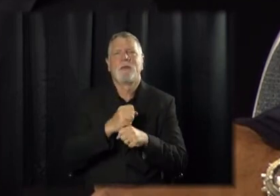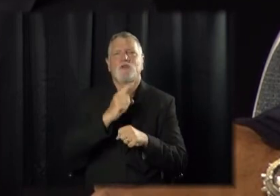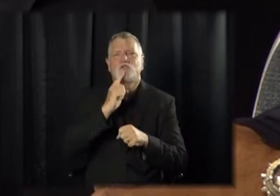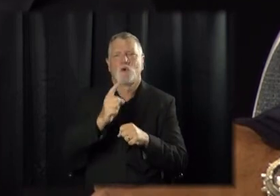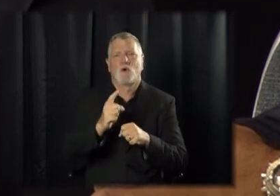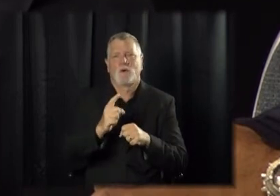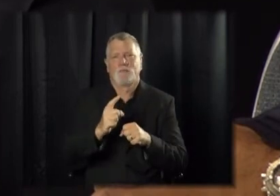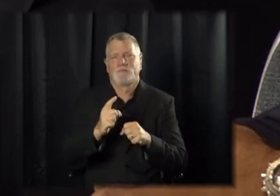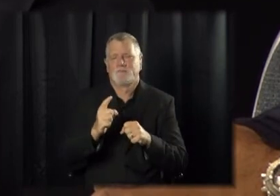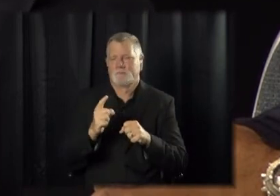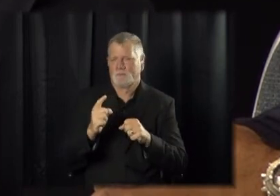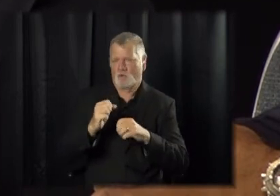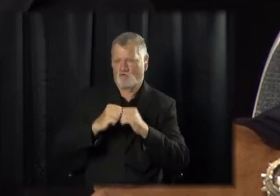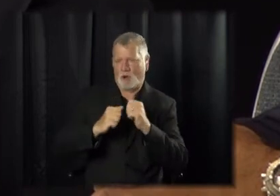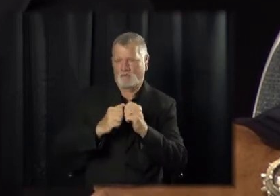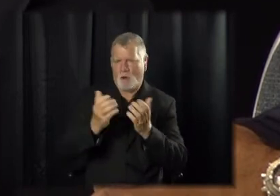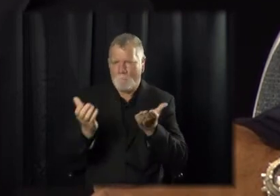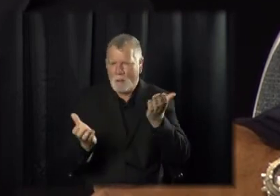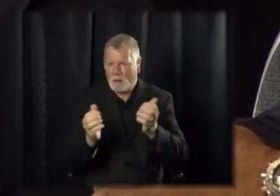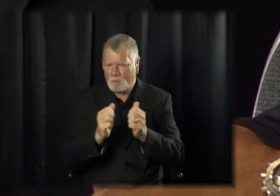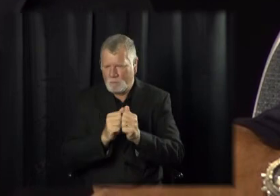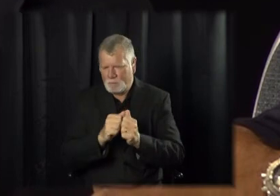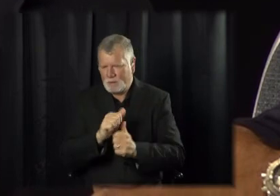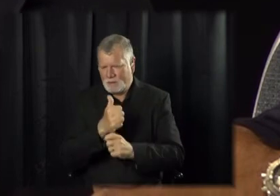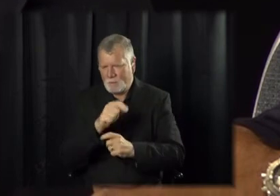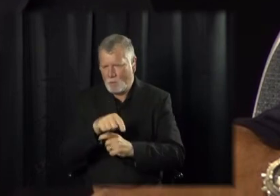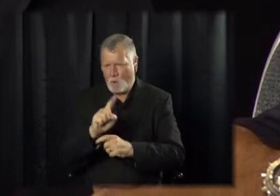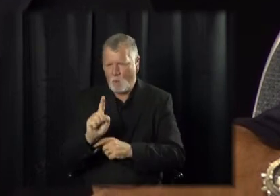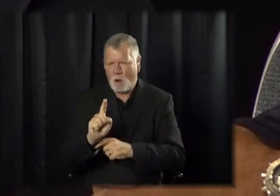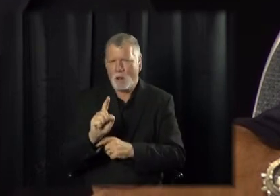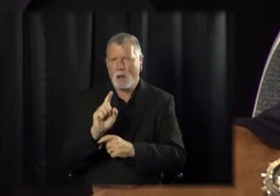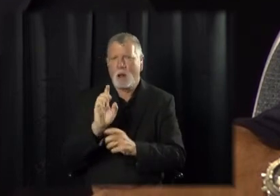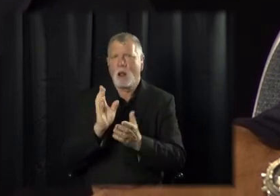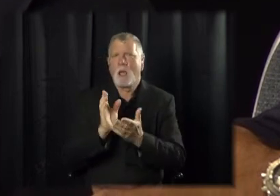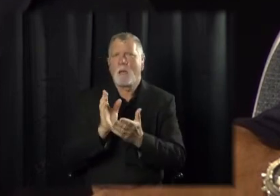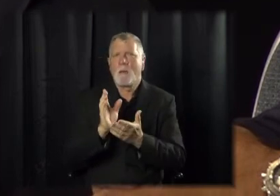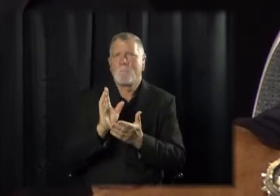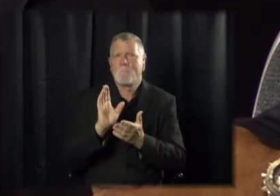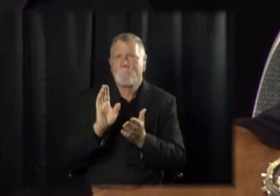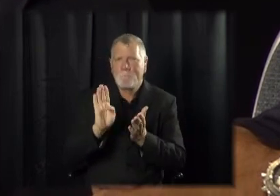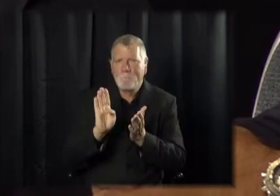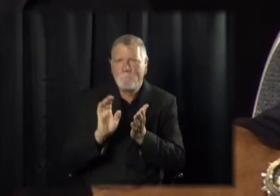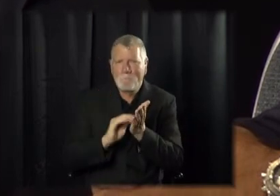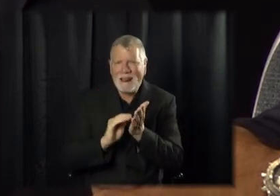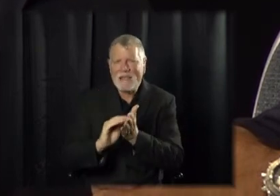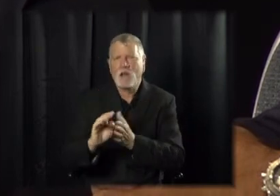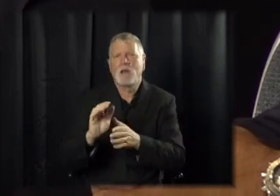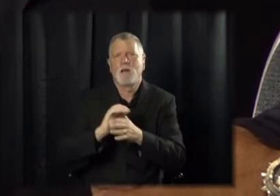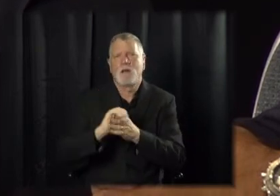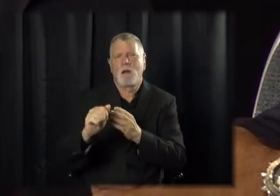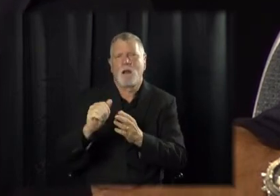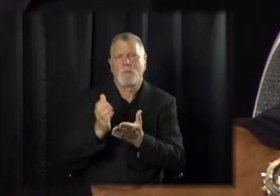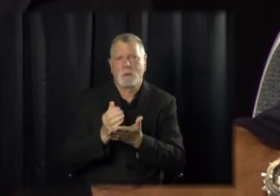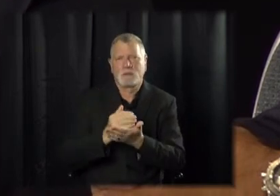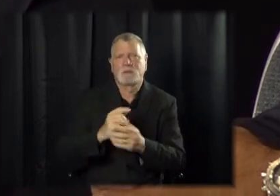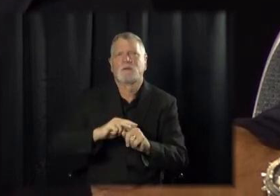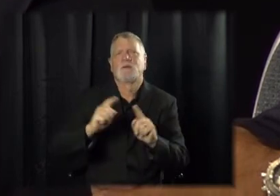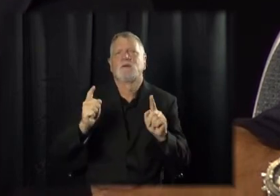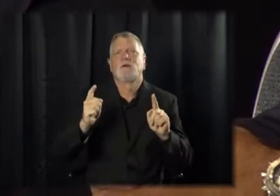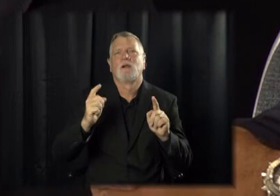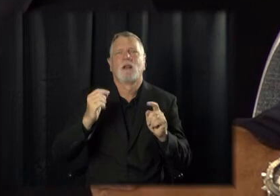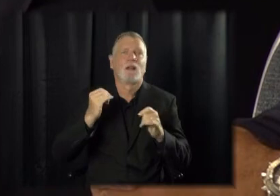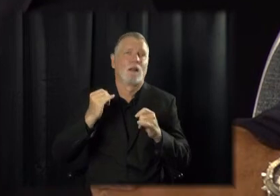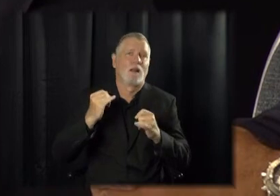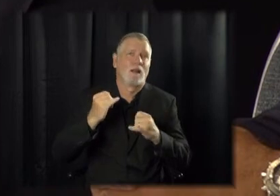we're in structural balance, which we're doing with this $10.1 billion overall budget. And at the end of the day, we